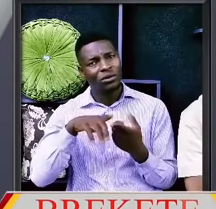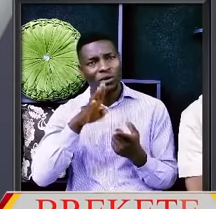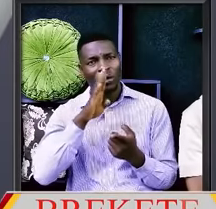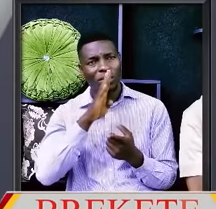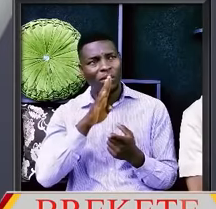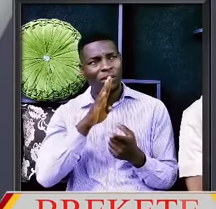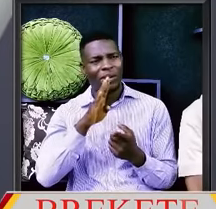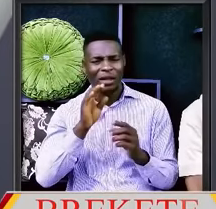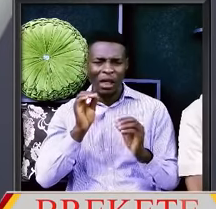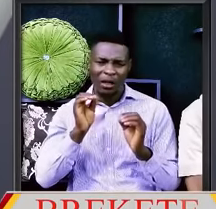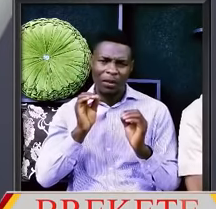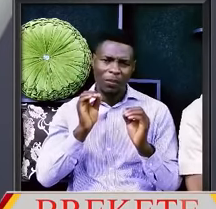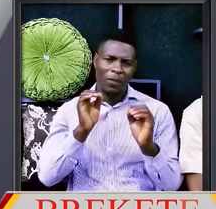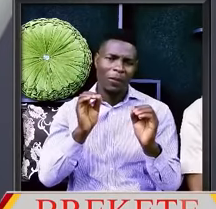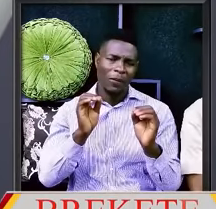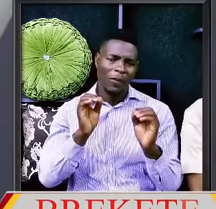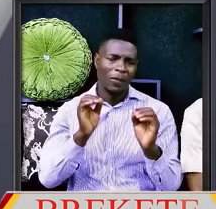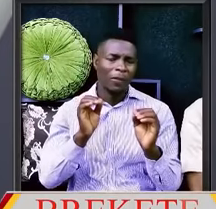to be taught,